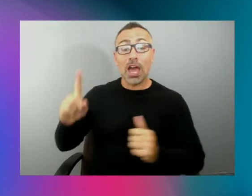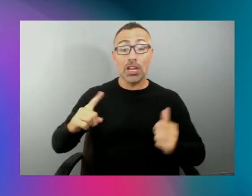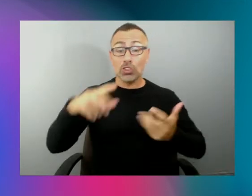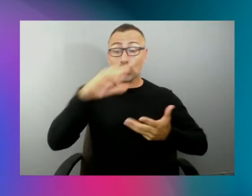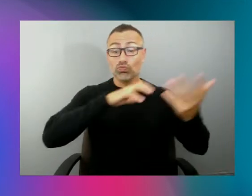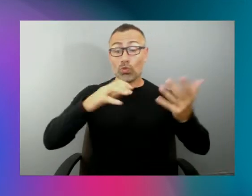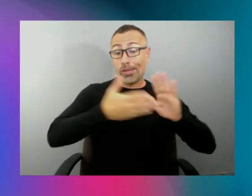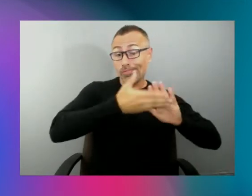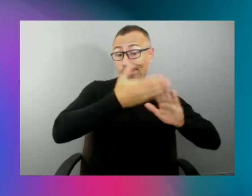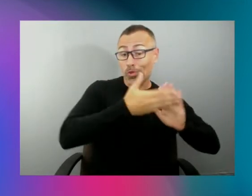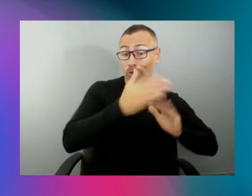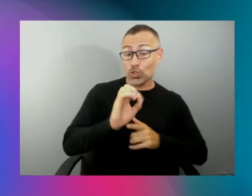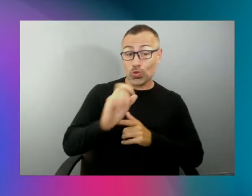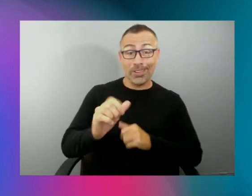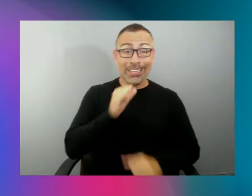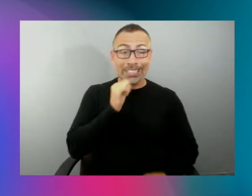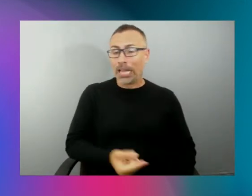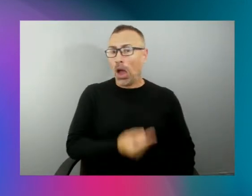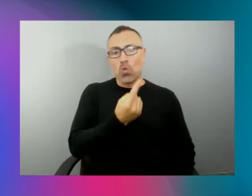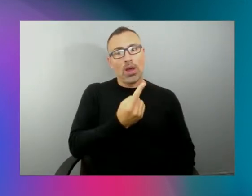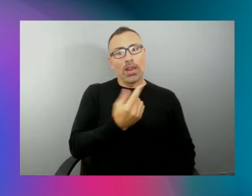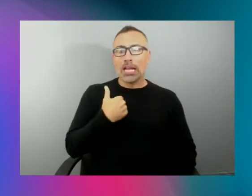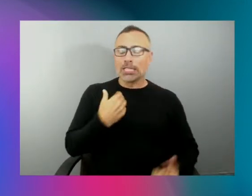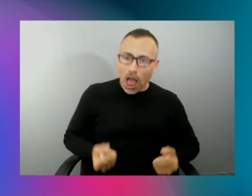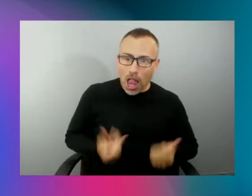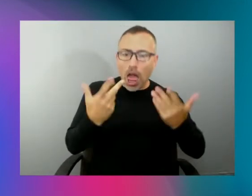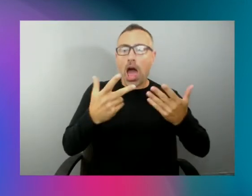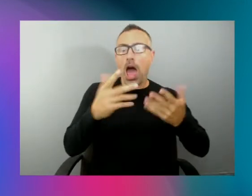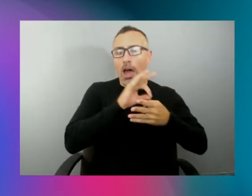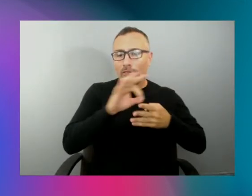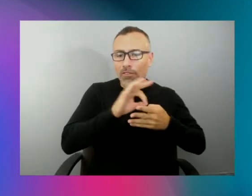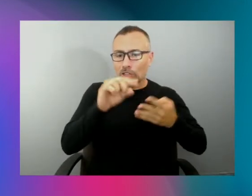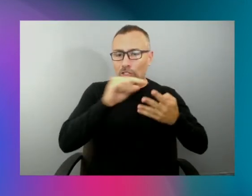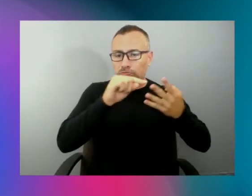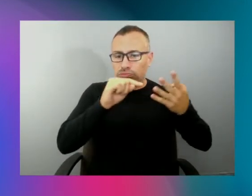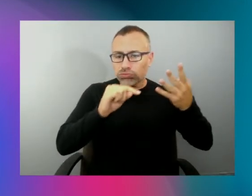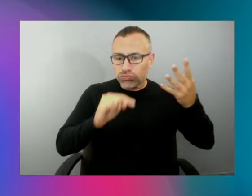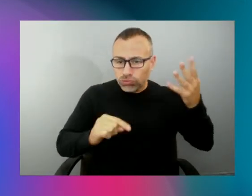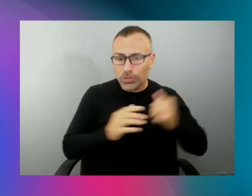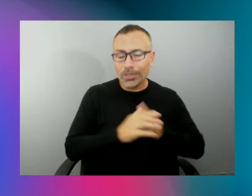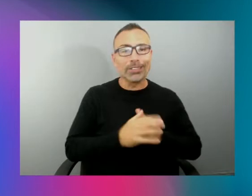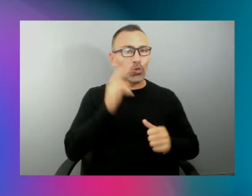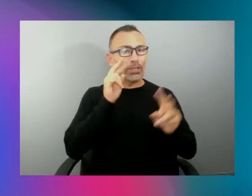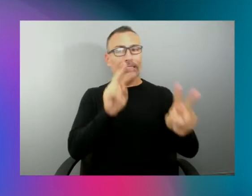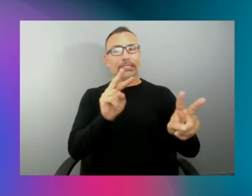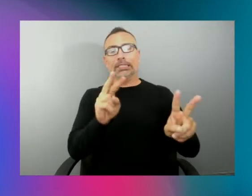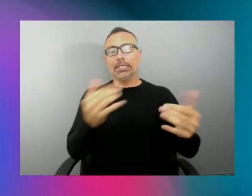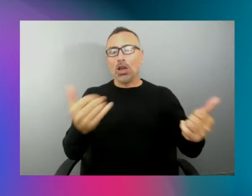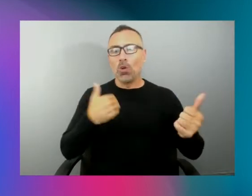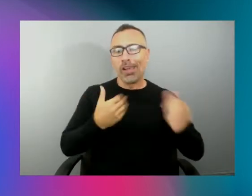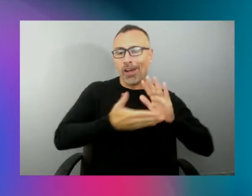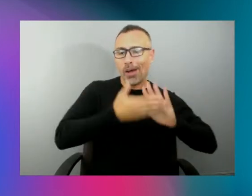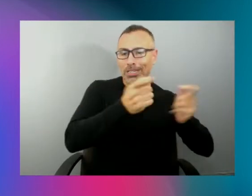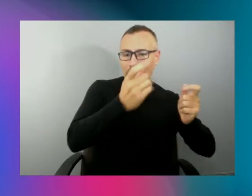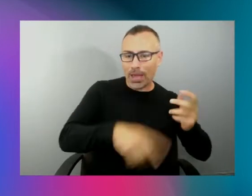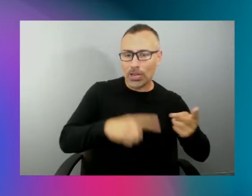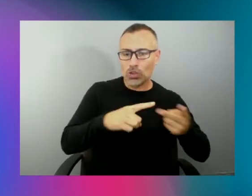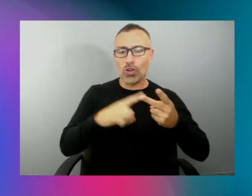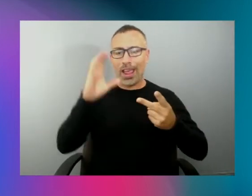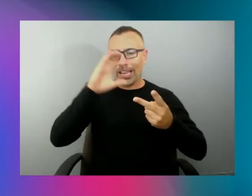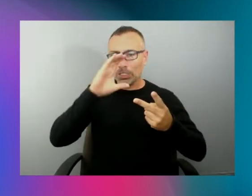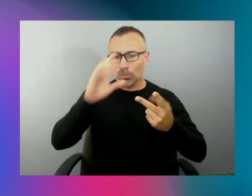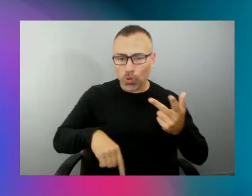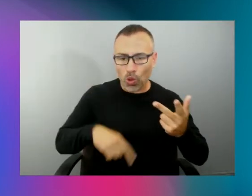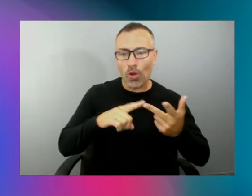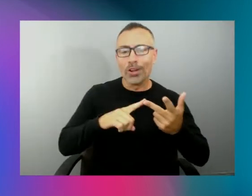of VHS. It comes with many. If you look at here, operations management, Explorer, right? System Manager Explorer, you can